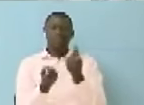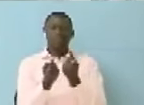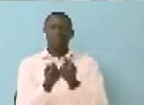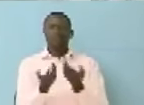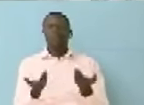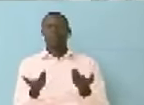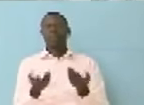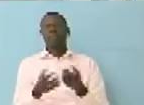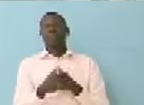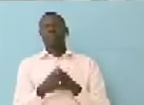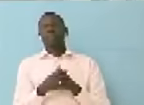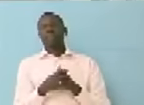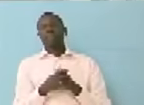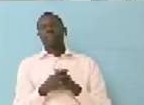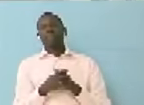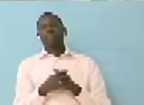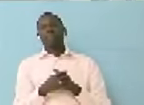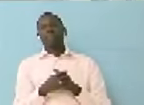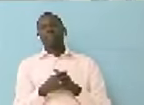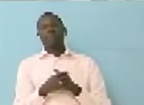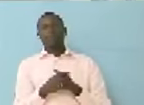you, Chairman.